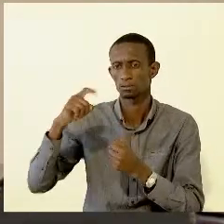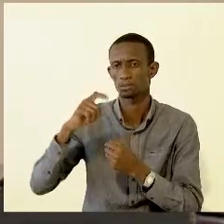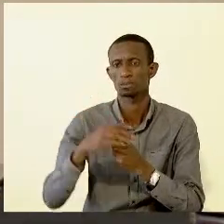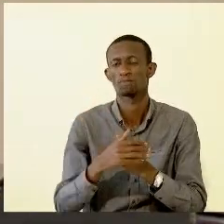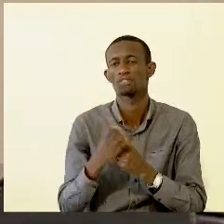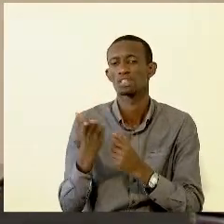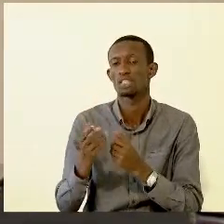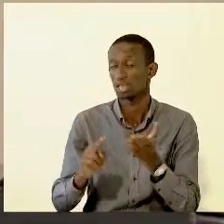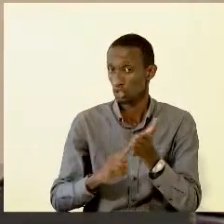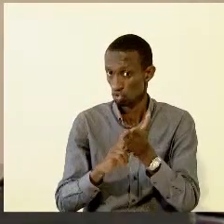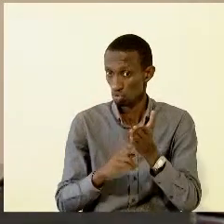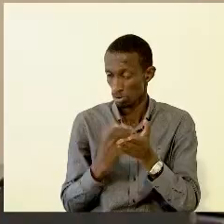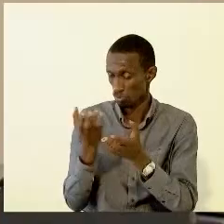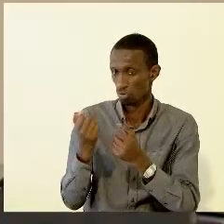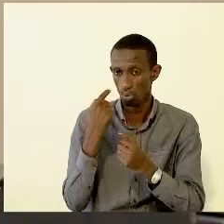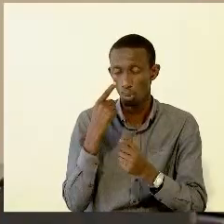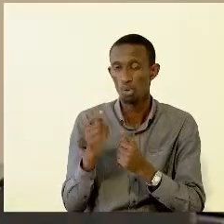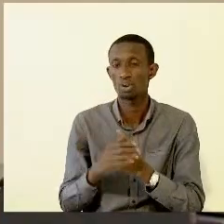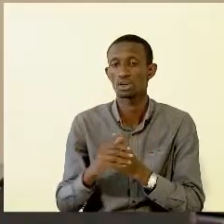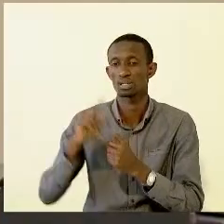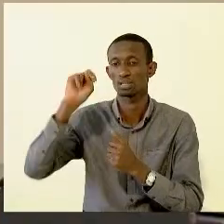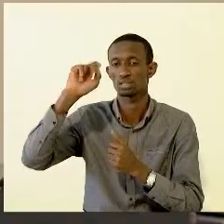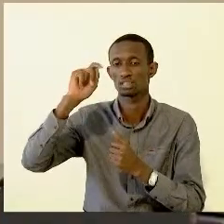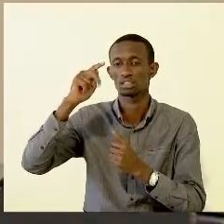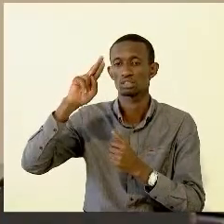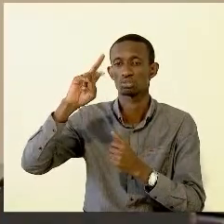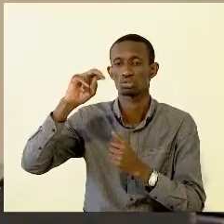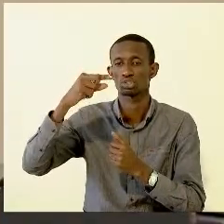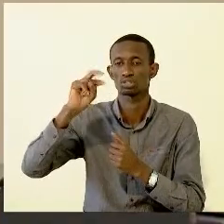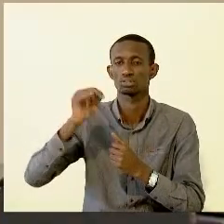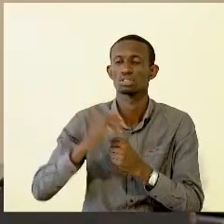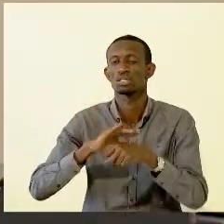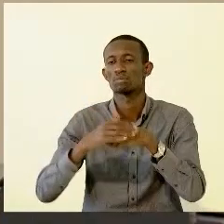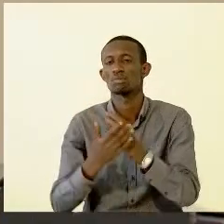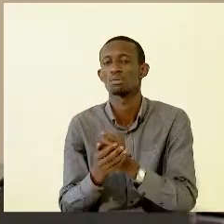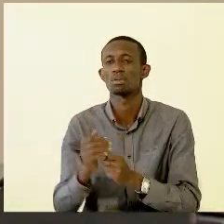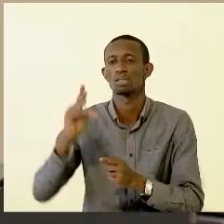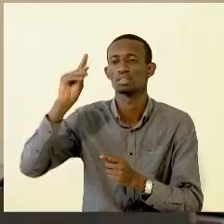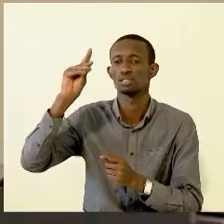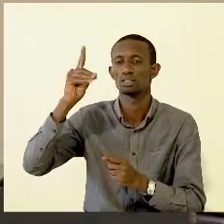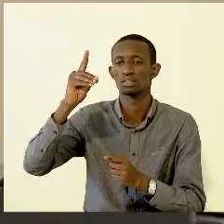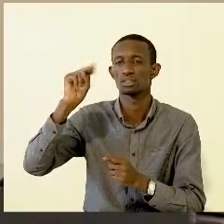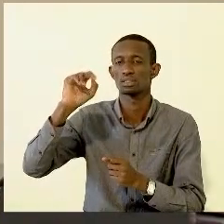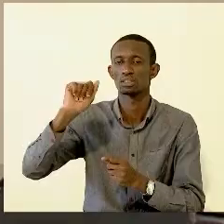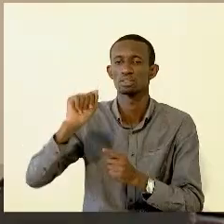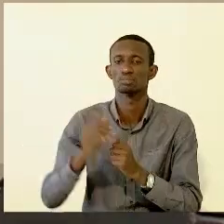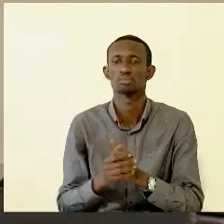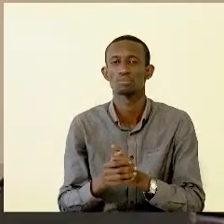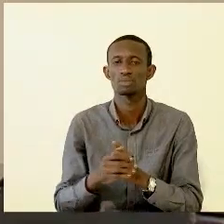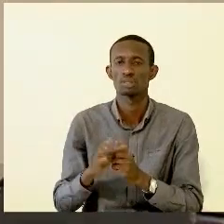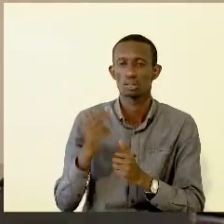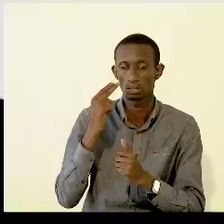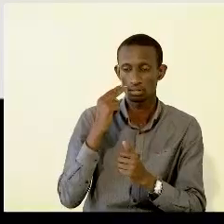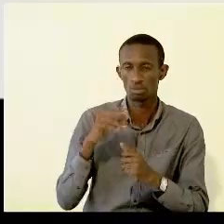of nitrogen, which forms enzymes, DNA, and chlorophyll. Let us have a look